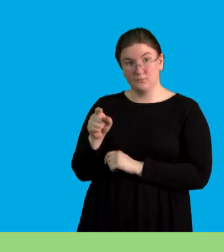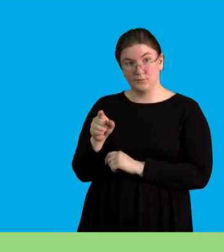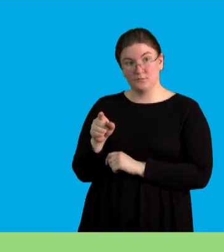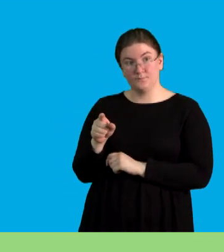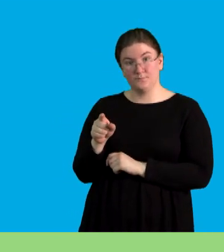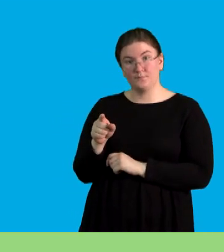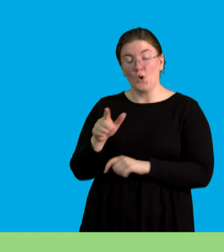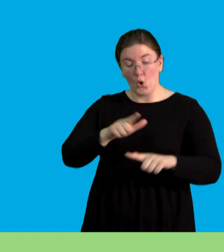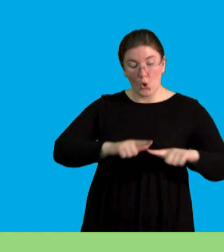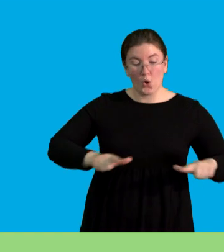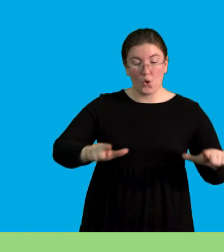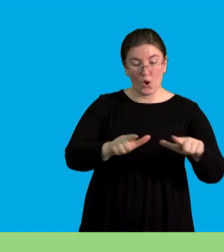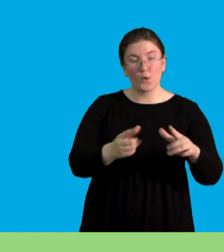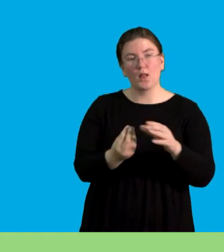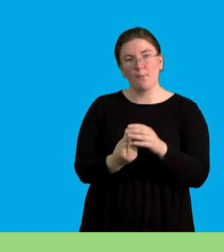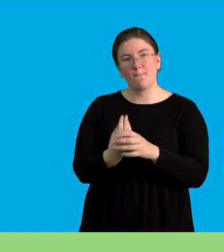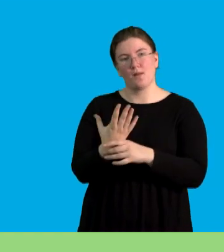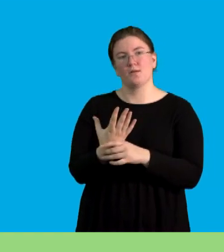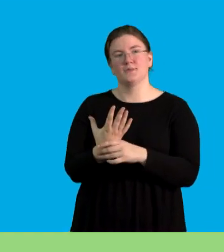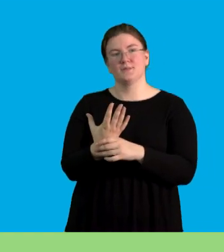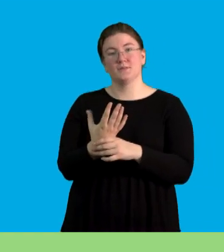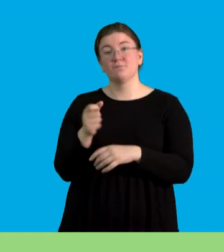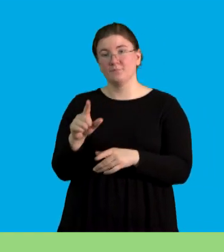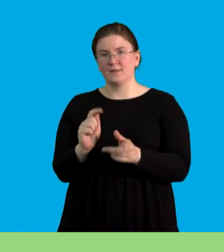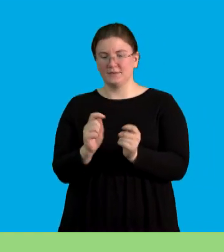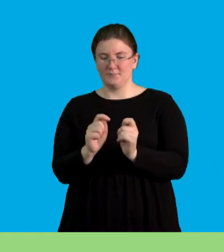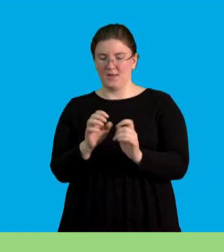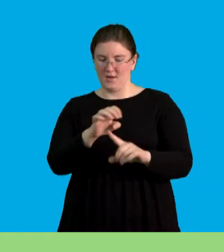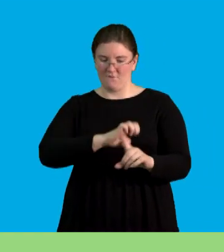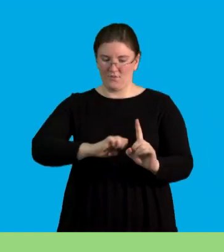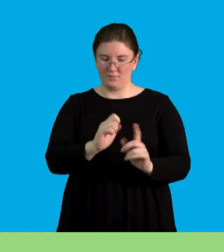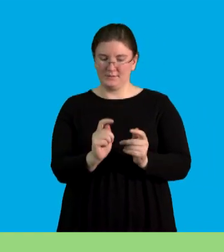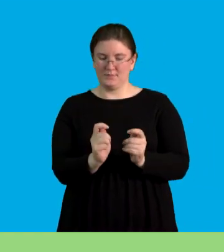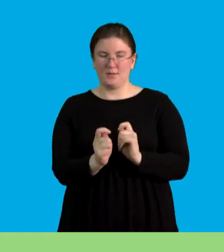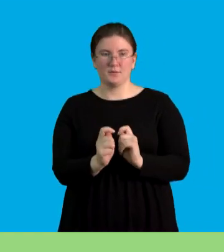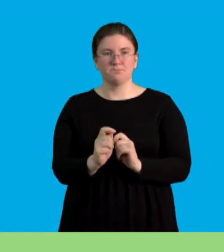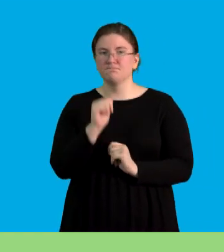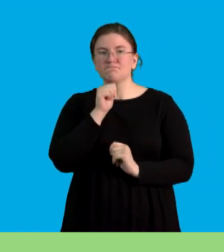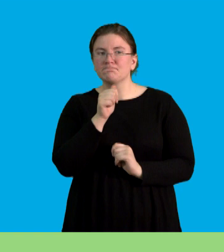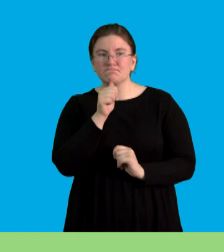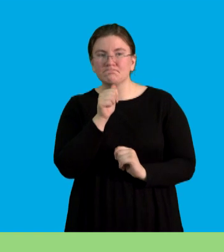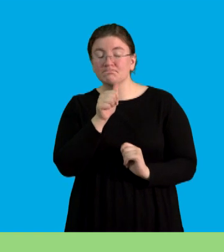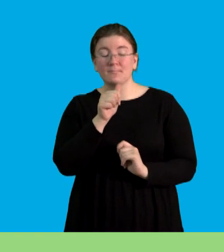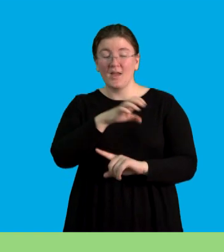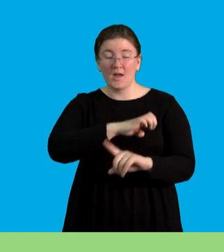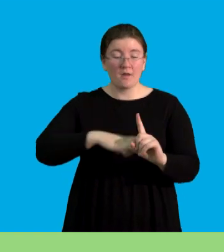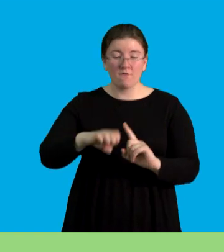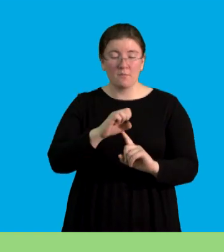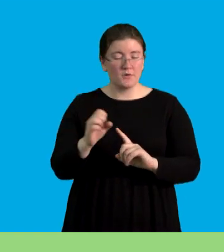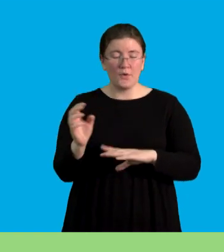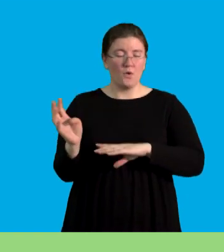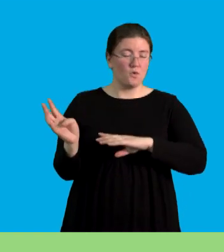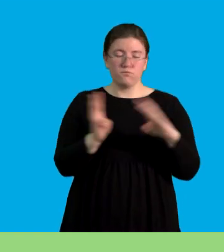Here we have several local plants which are also adapted to the environment, no matter how harsh